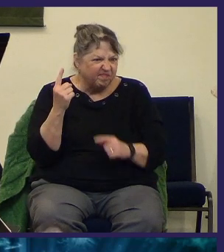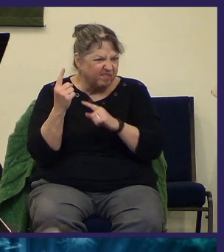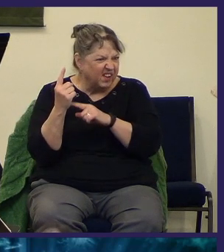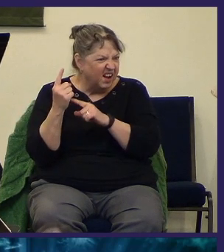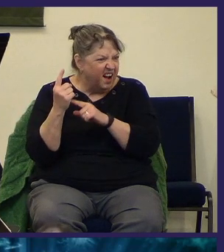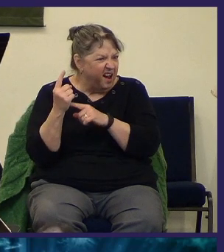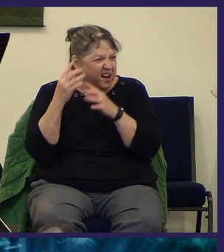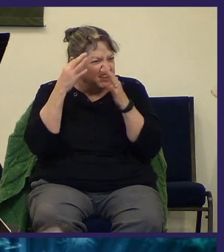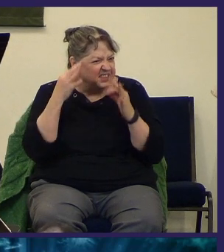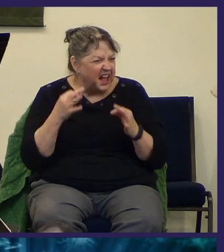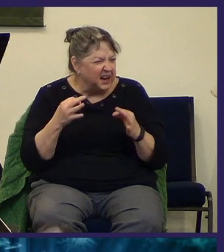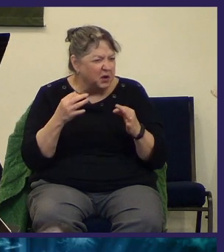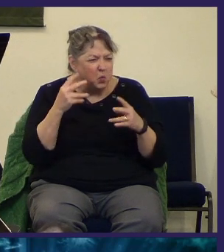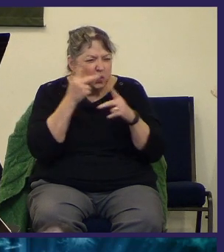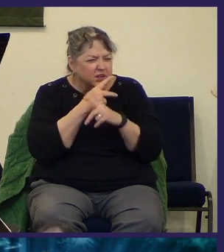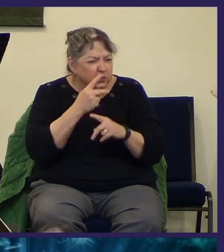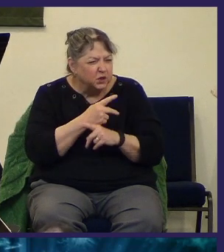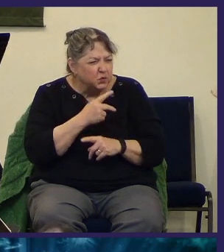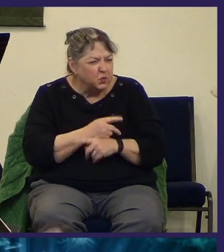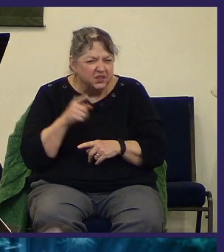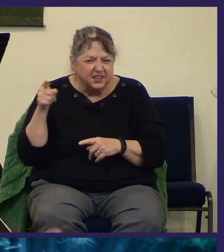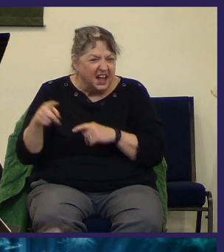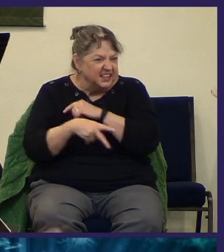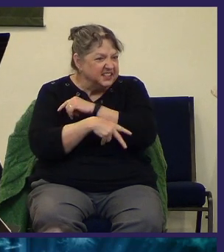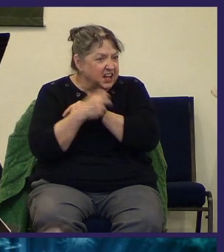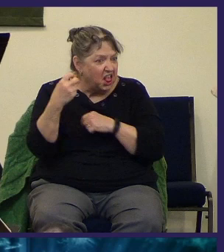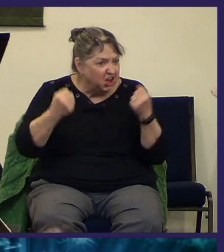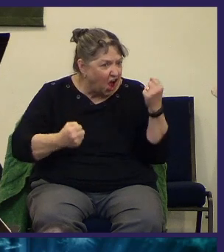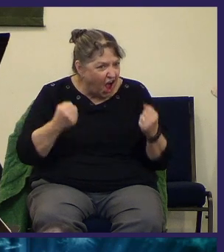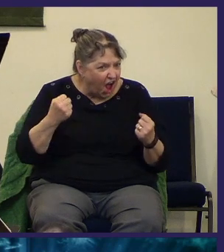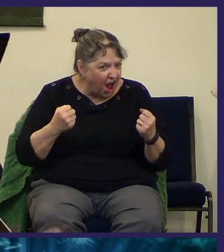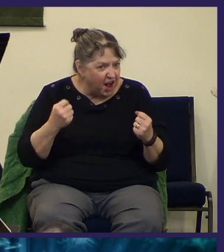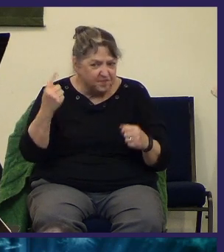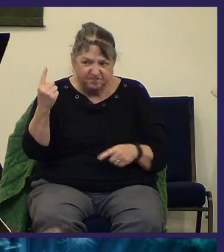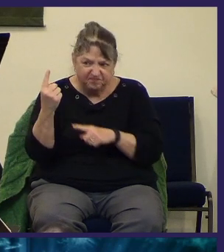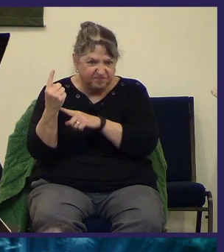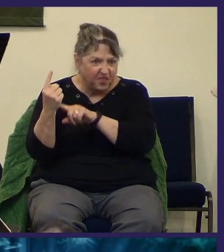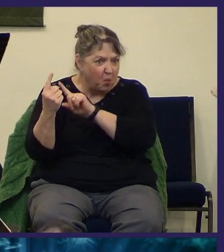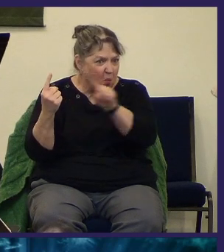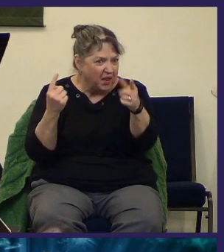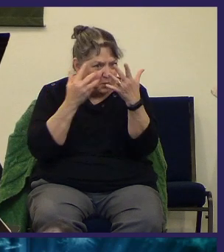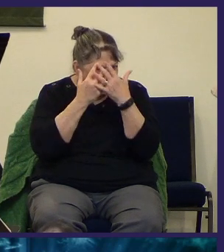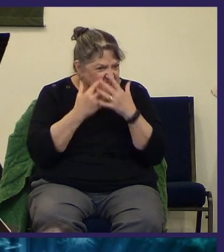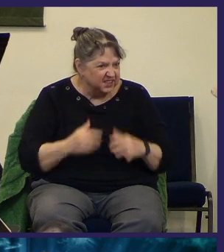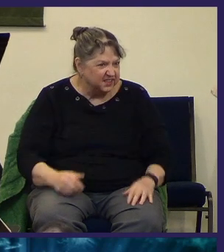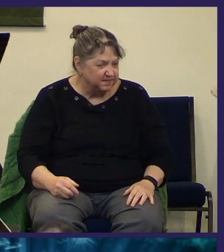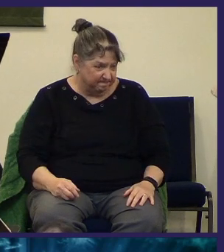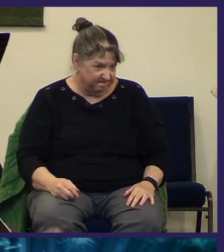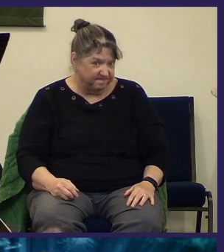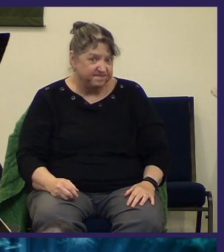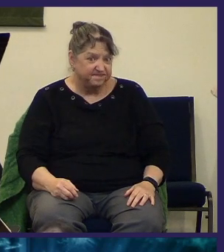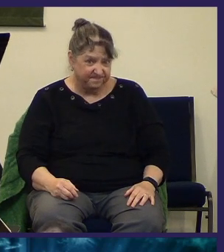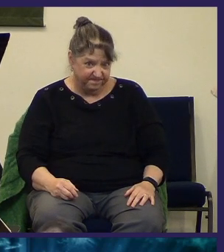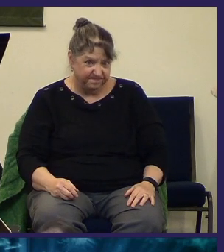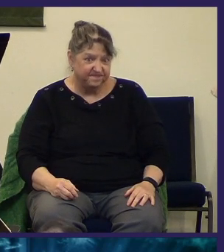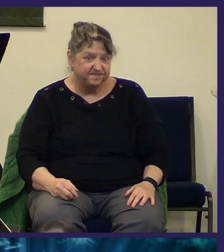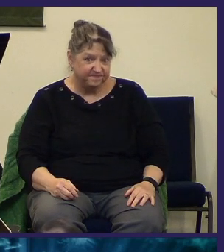a car he ended up in prison that's what happens when you steal cars and get caught right but he went to prison